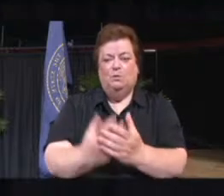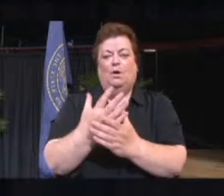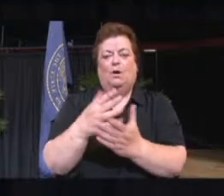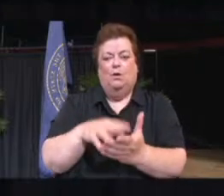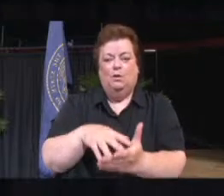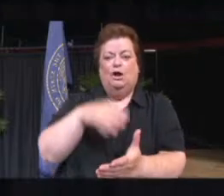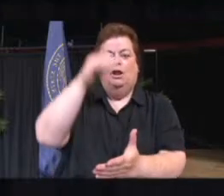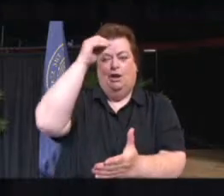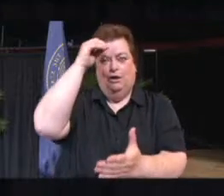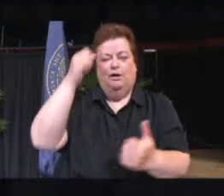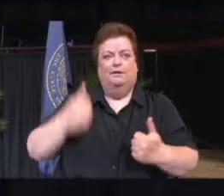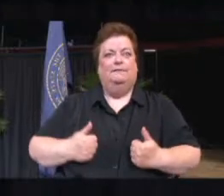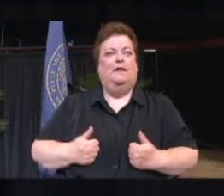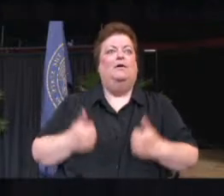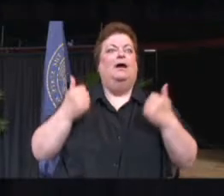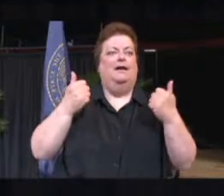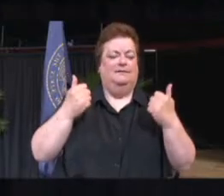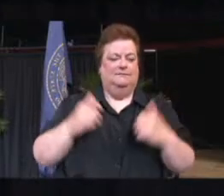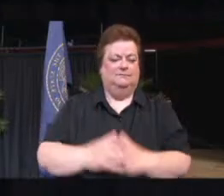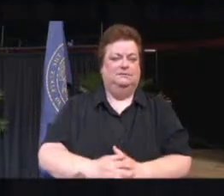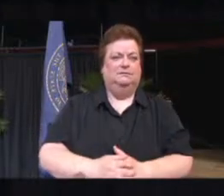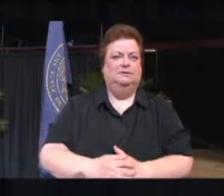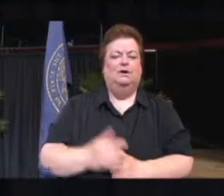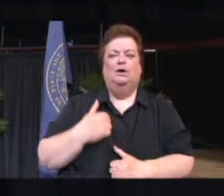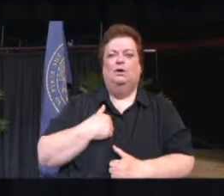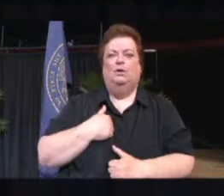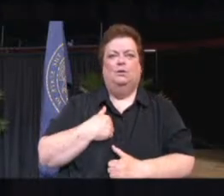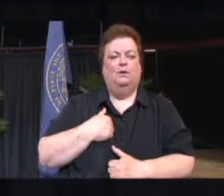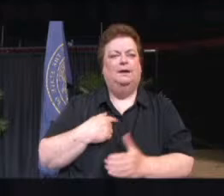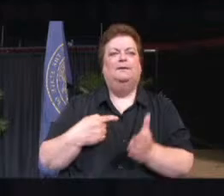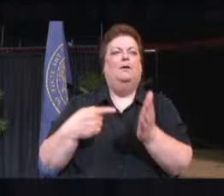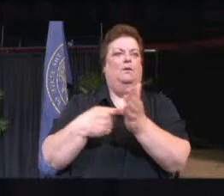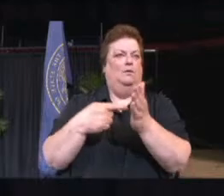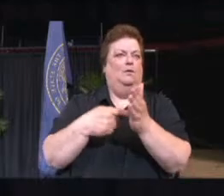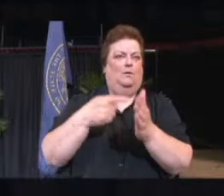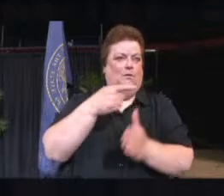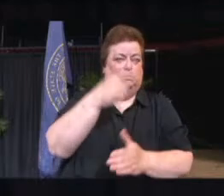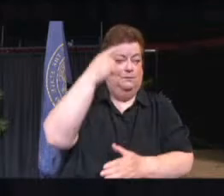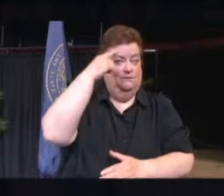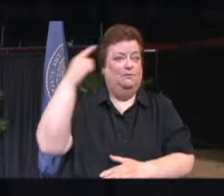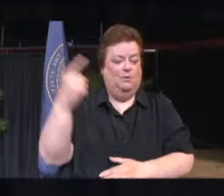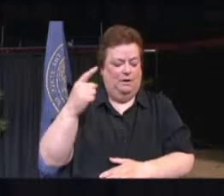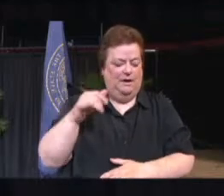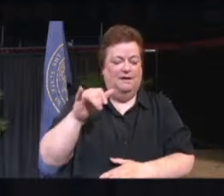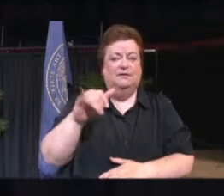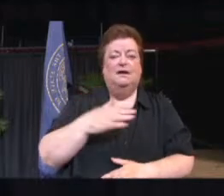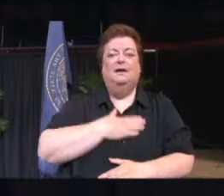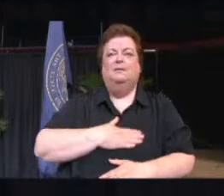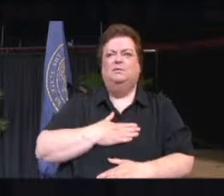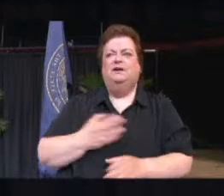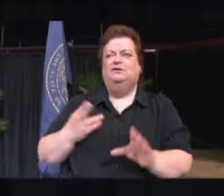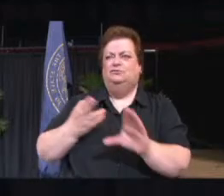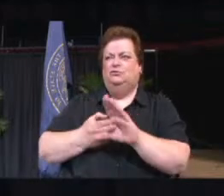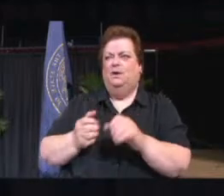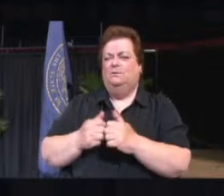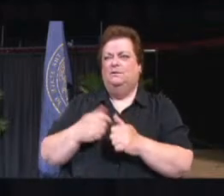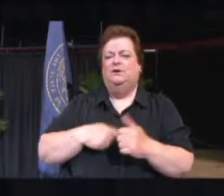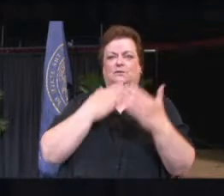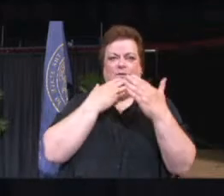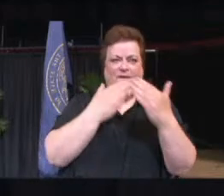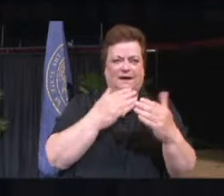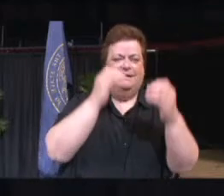and thrive. We are forever in your debt. Would everyone please join me in thanking the